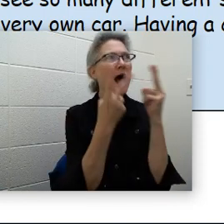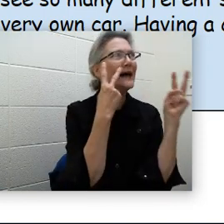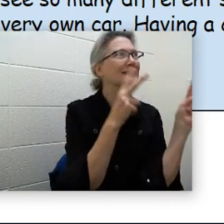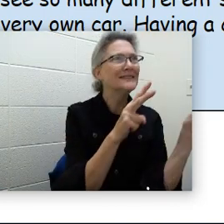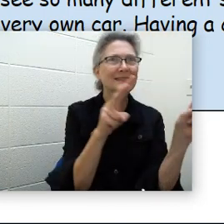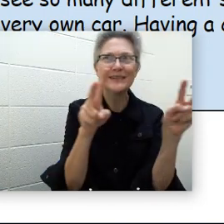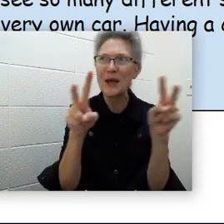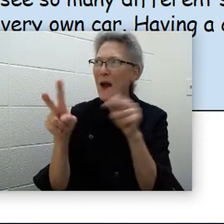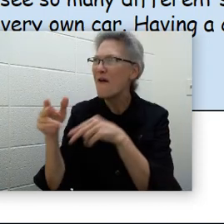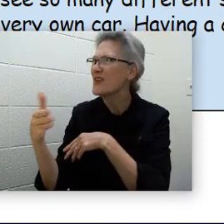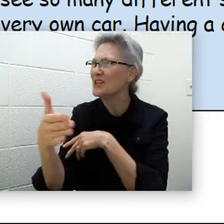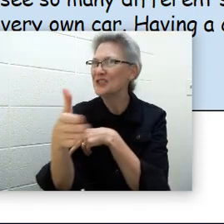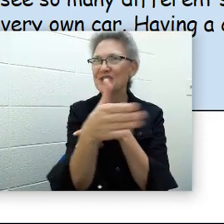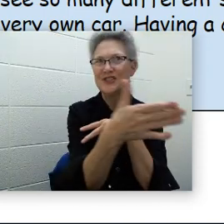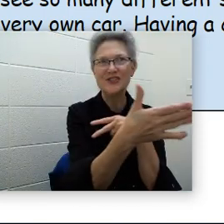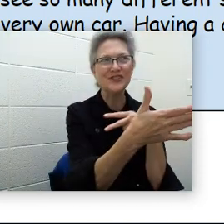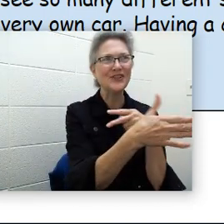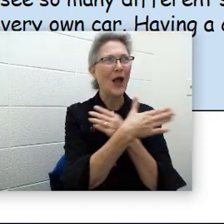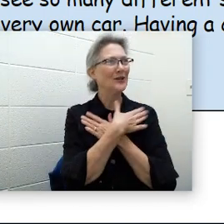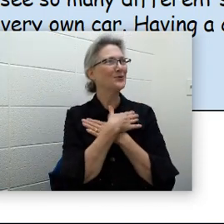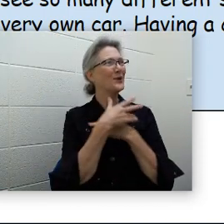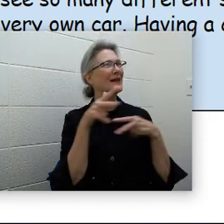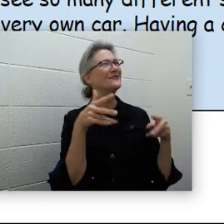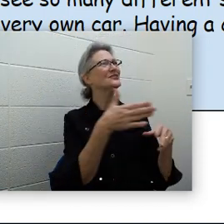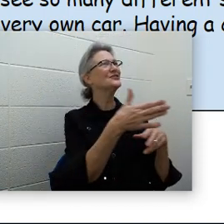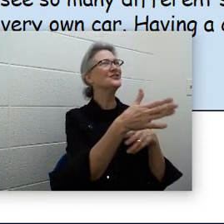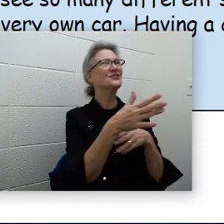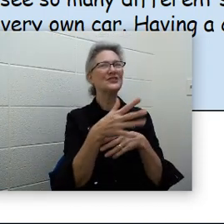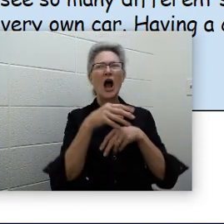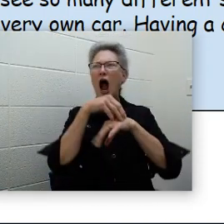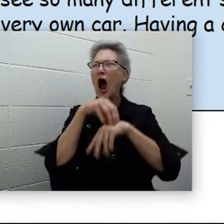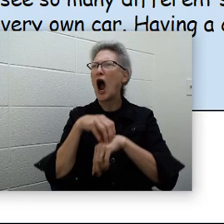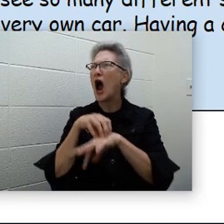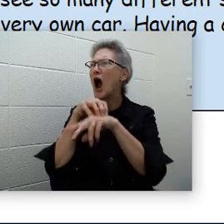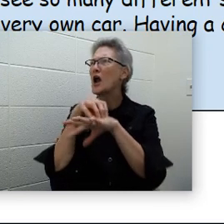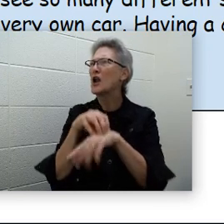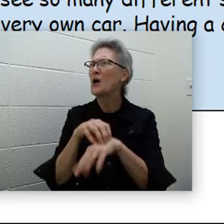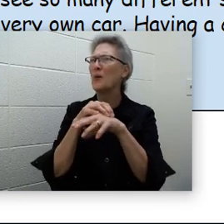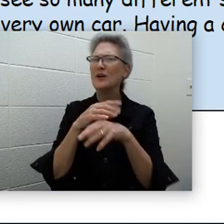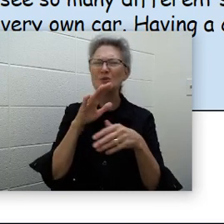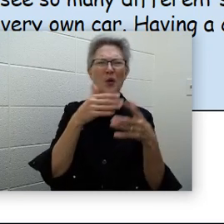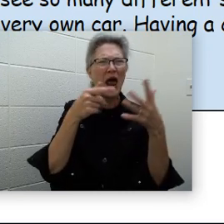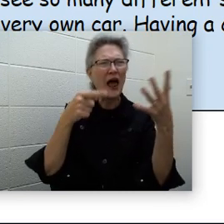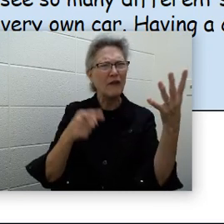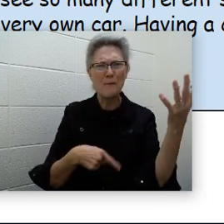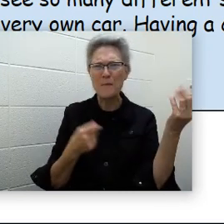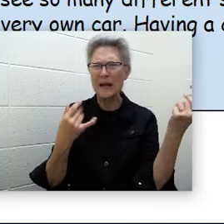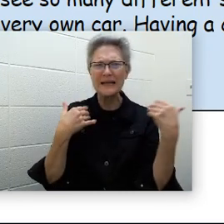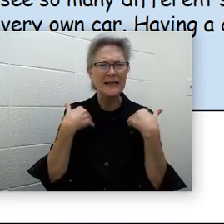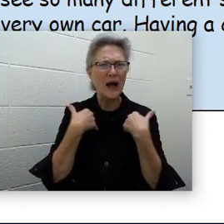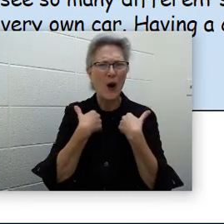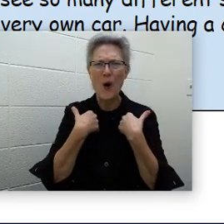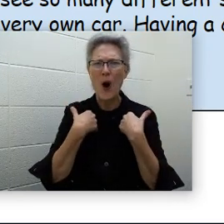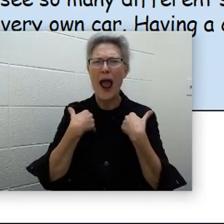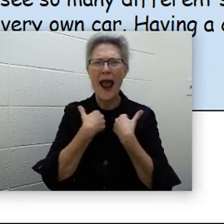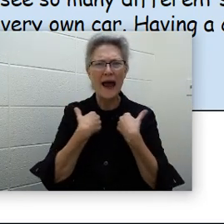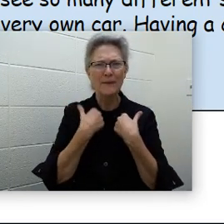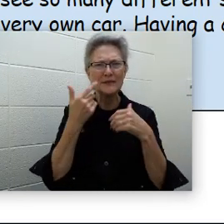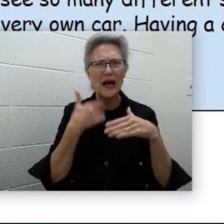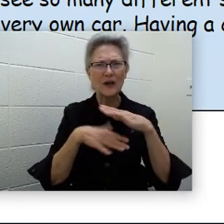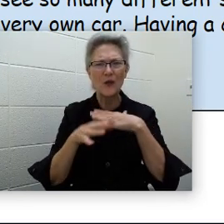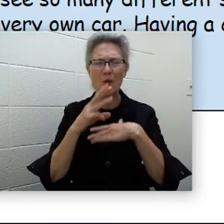sea creatures as I relax in my very own car. Having a car that can go underwater would be amazing. So, no, at the